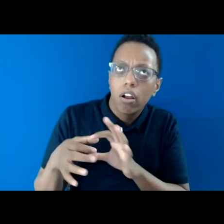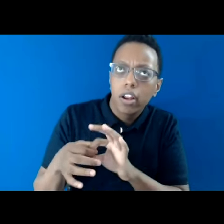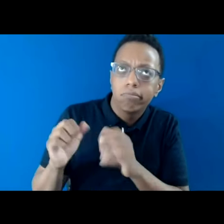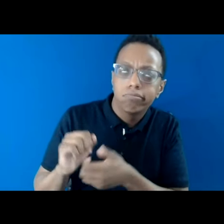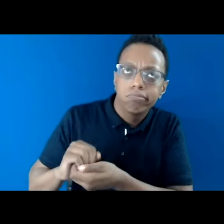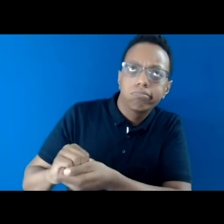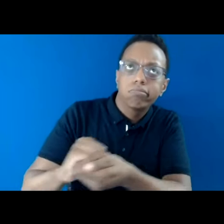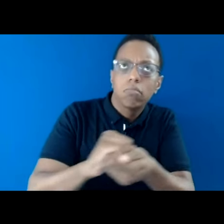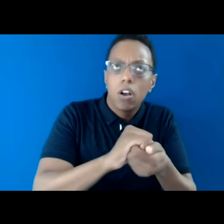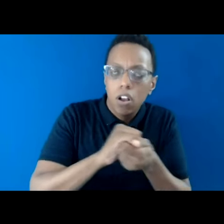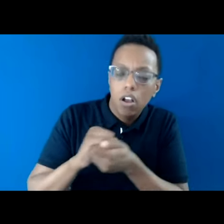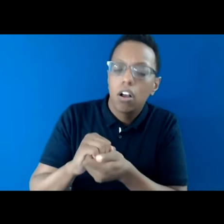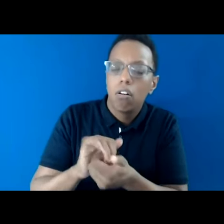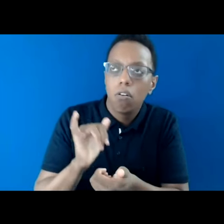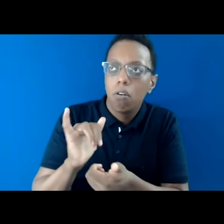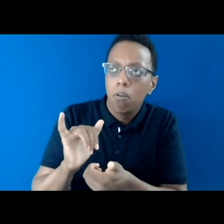that's being